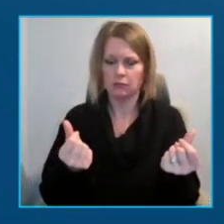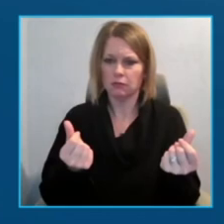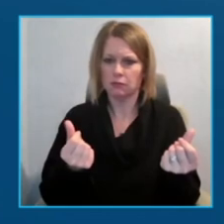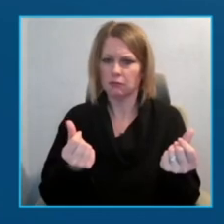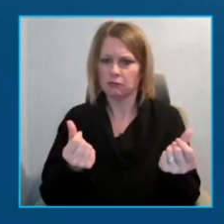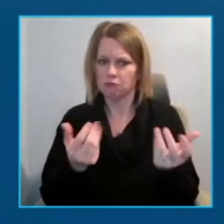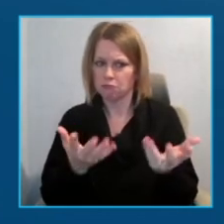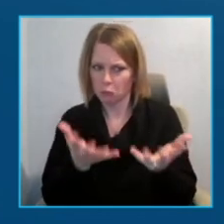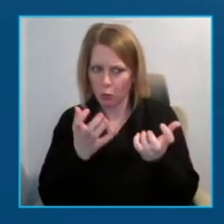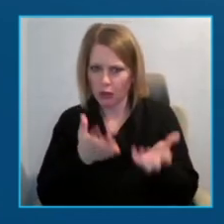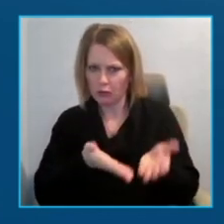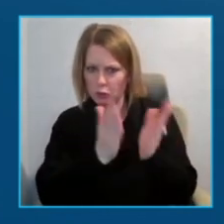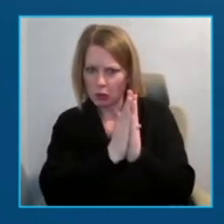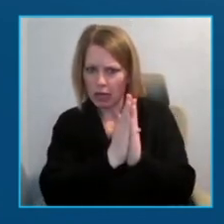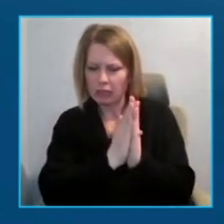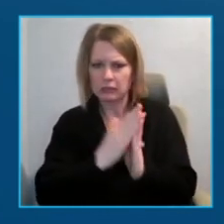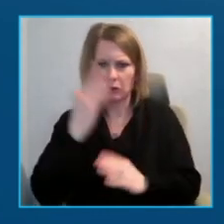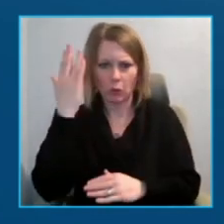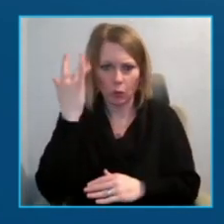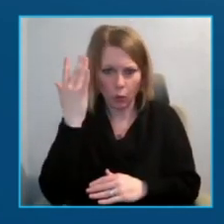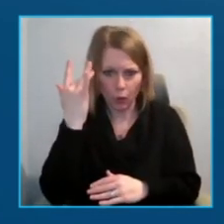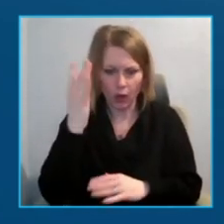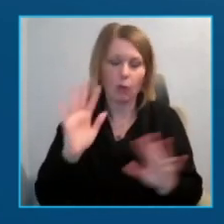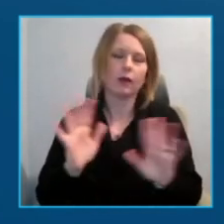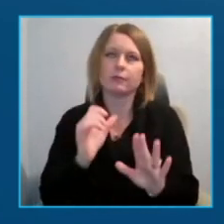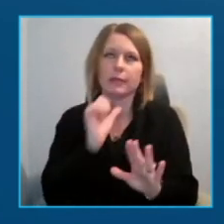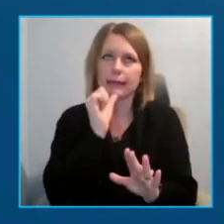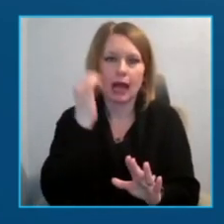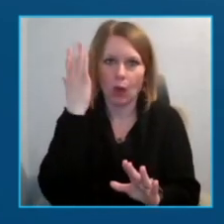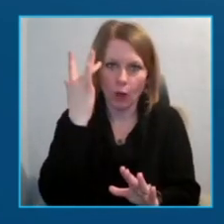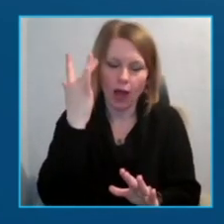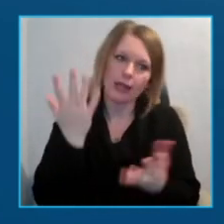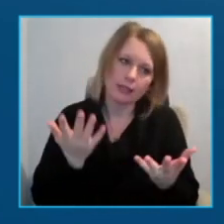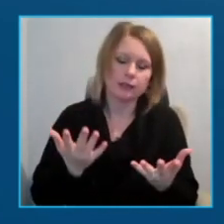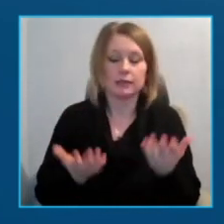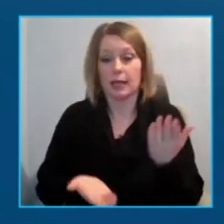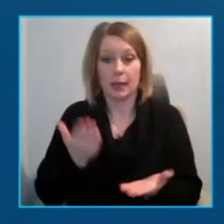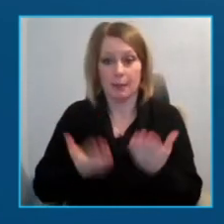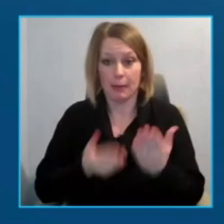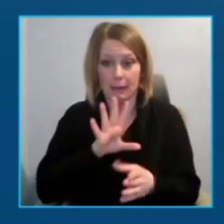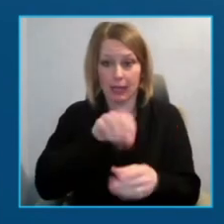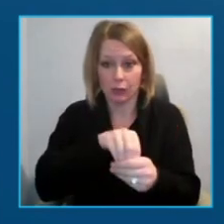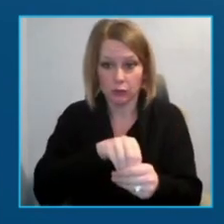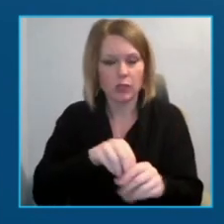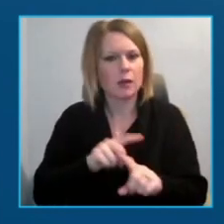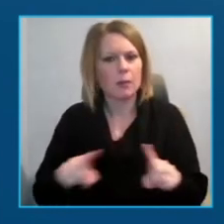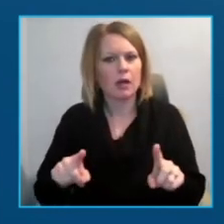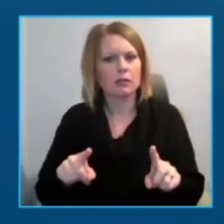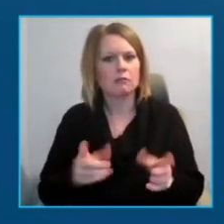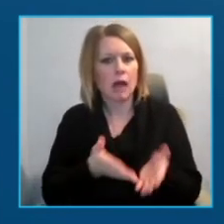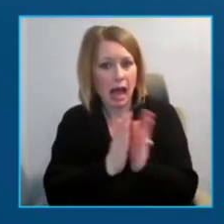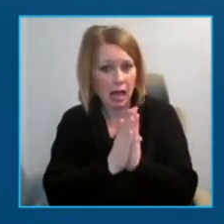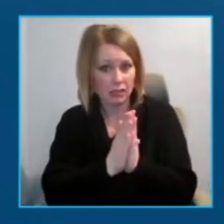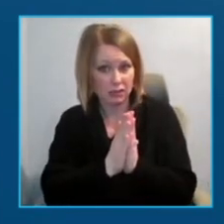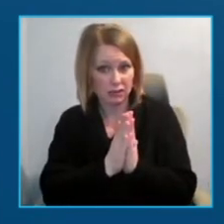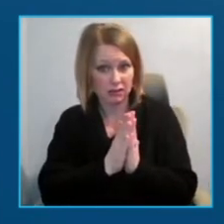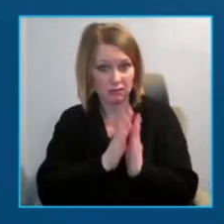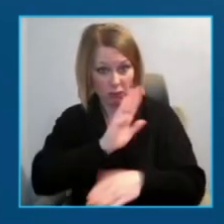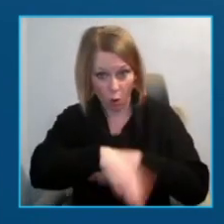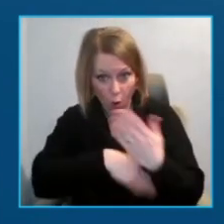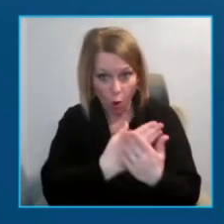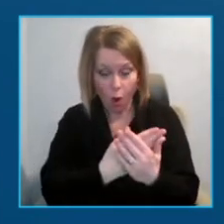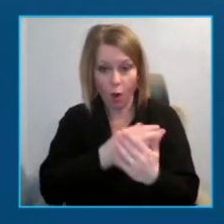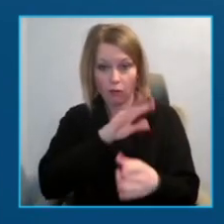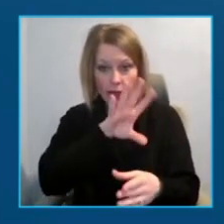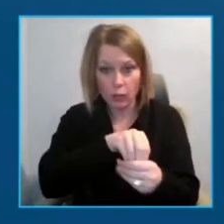rest of the groups, excuse me, not why, because they may well be included, ask if all of those groups will